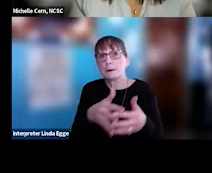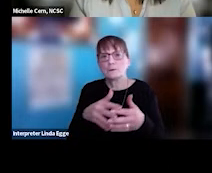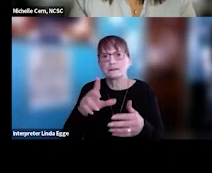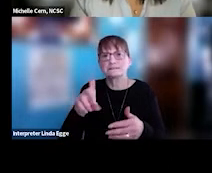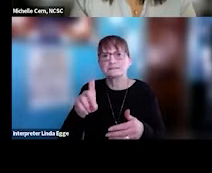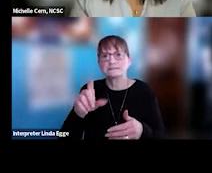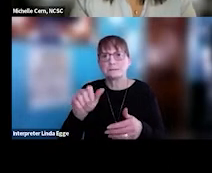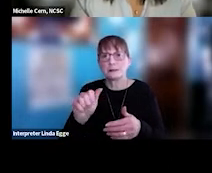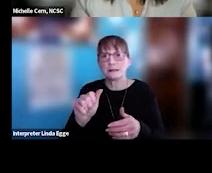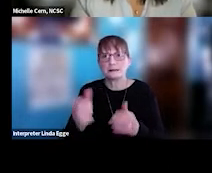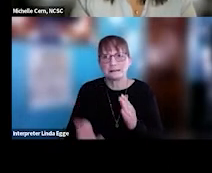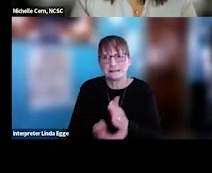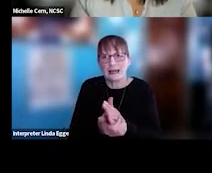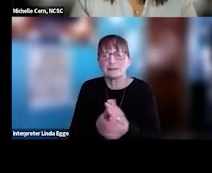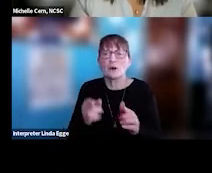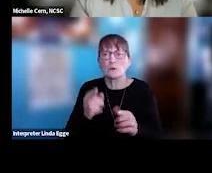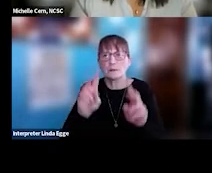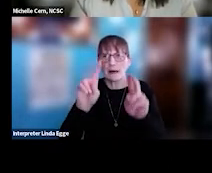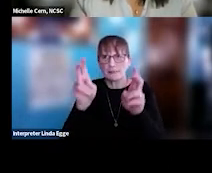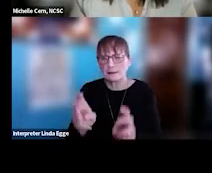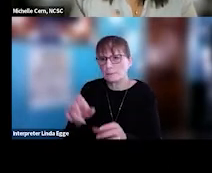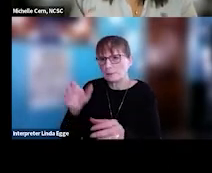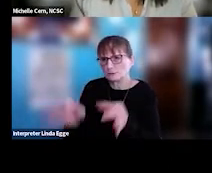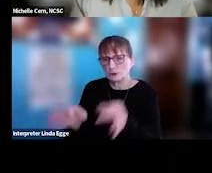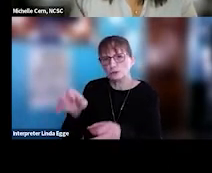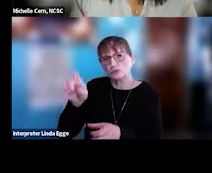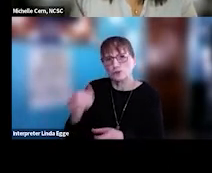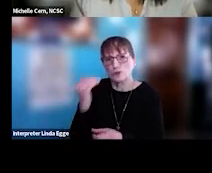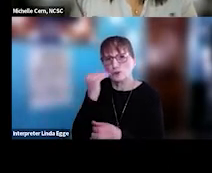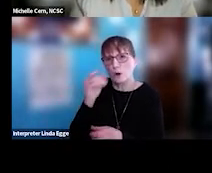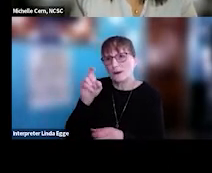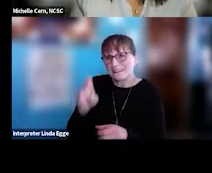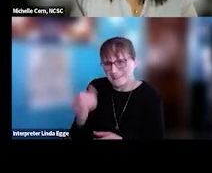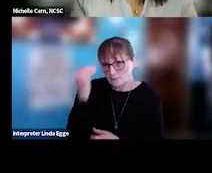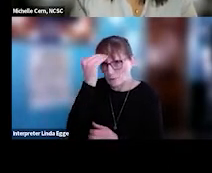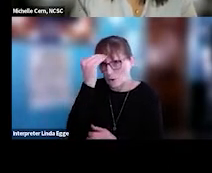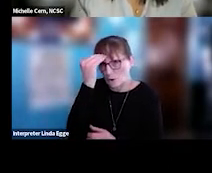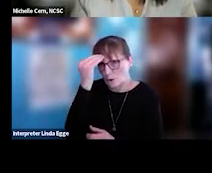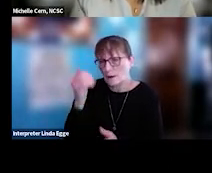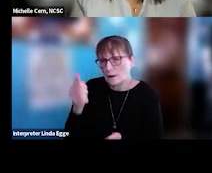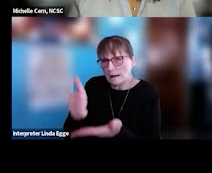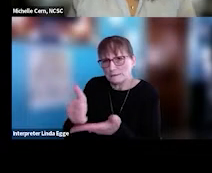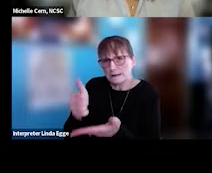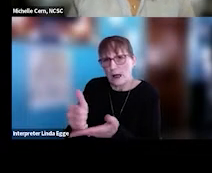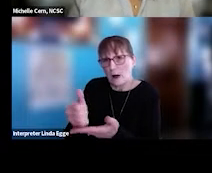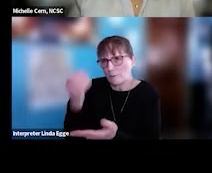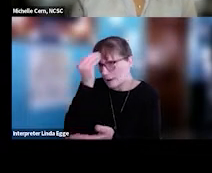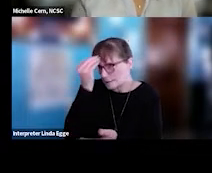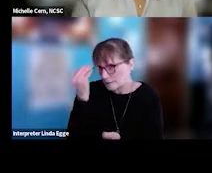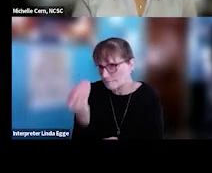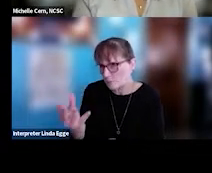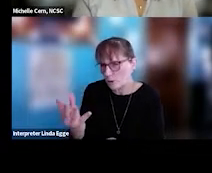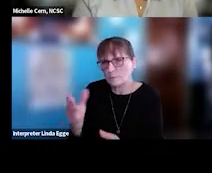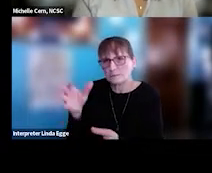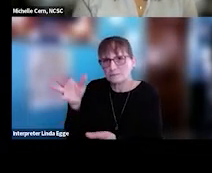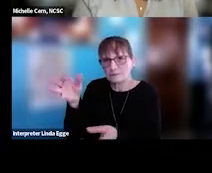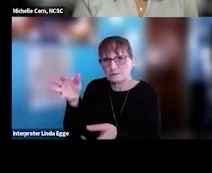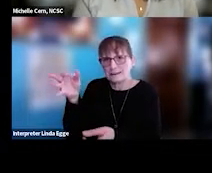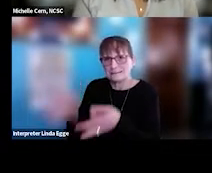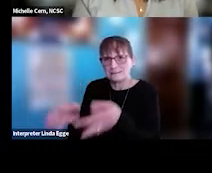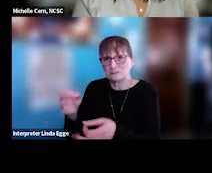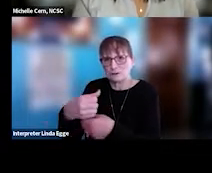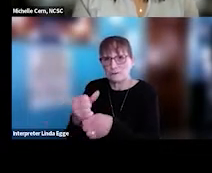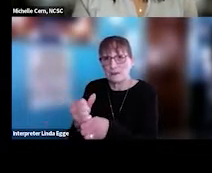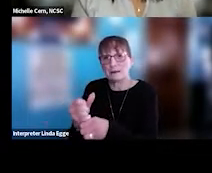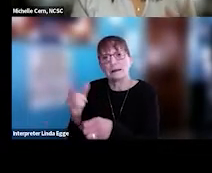is it about these topics that judges should know and need to know to be able to help inform their decision making at release